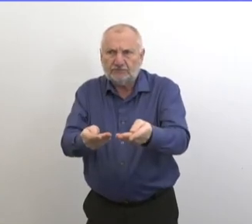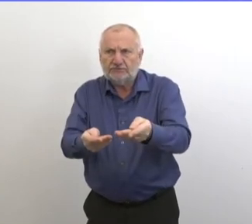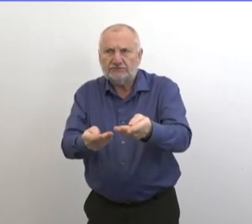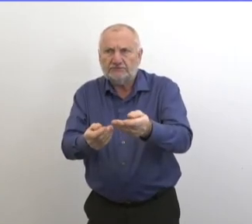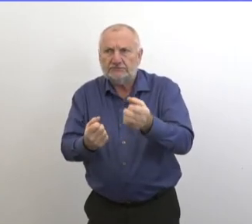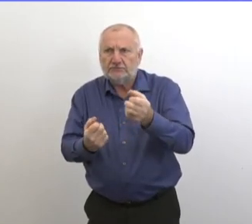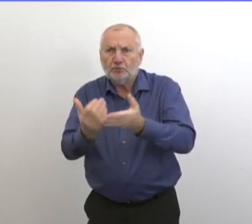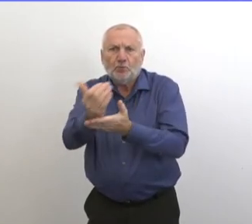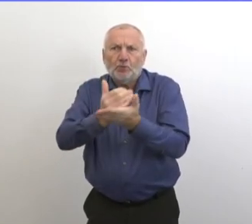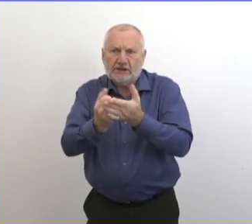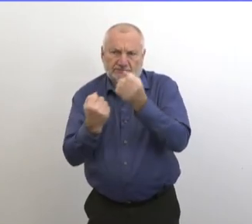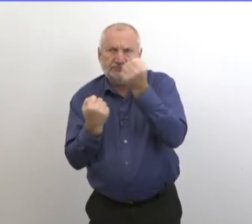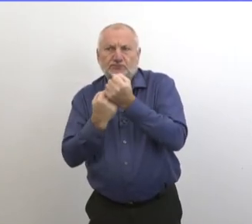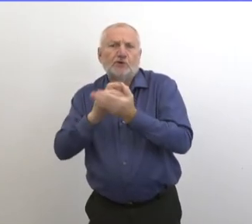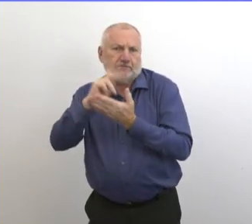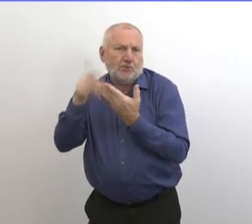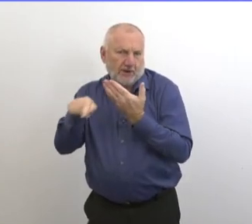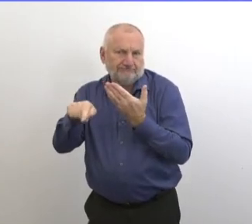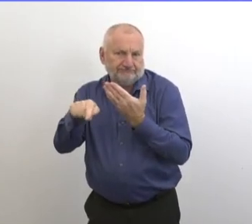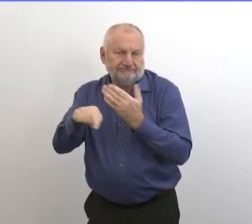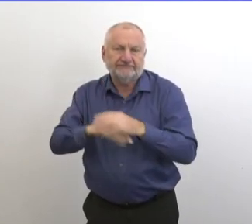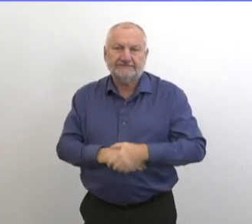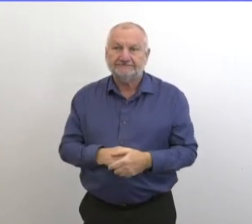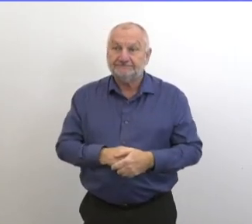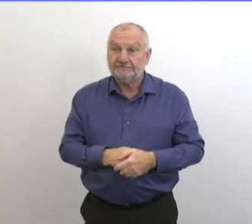the support that they deserve.